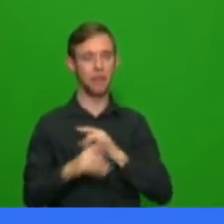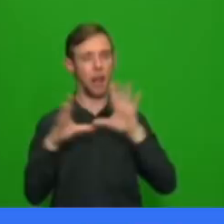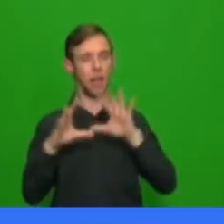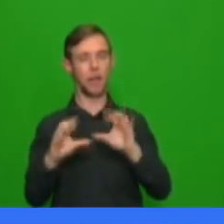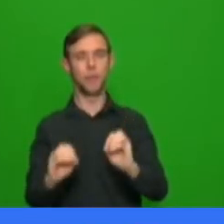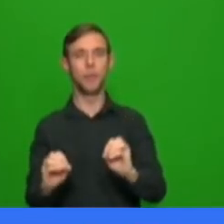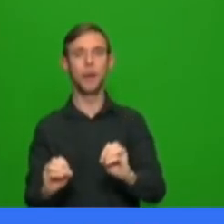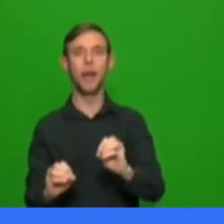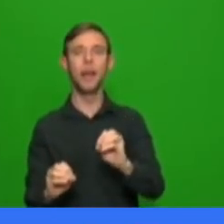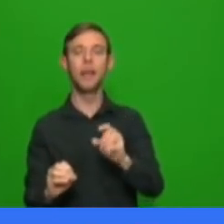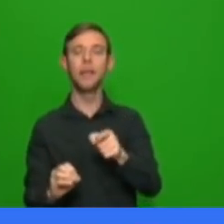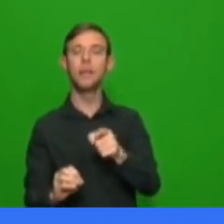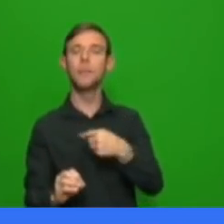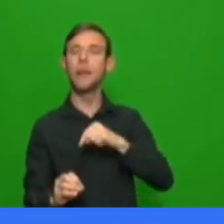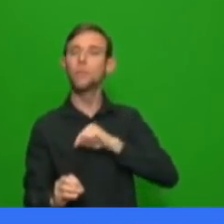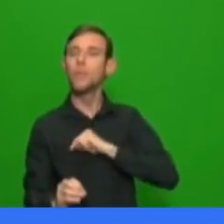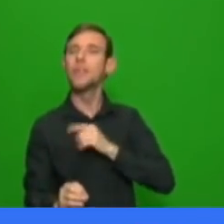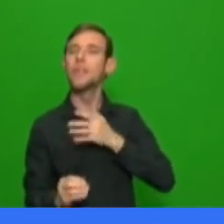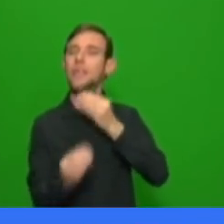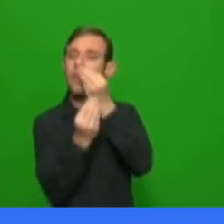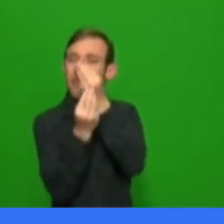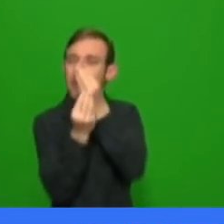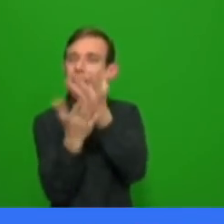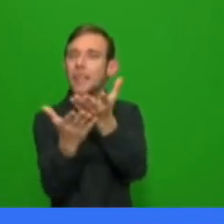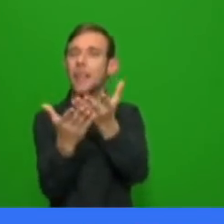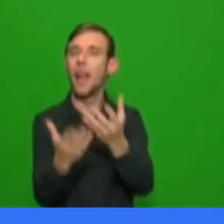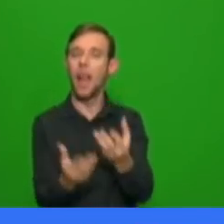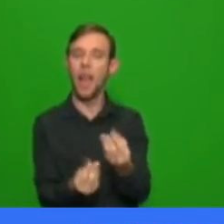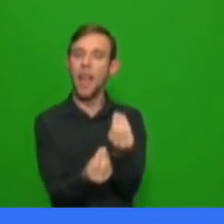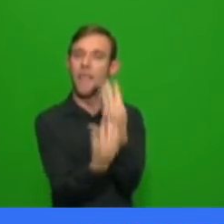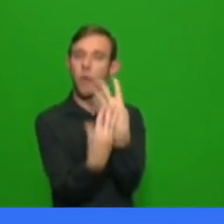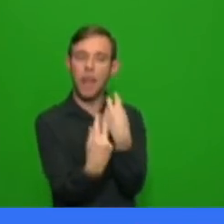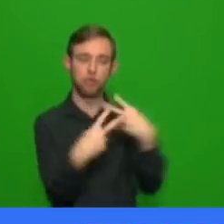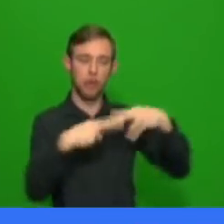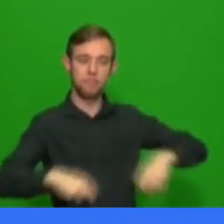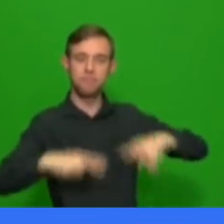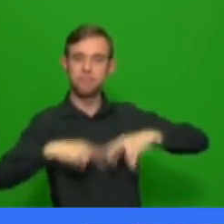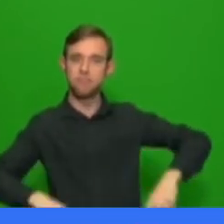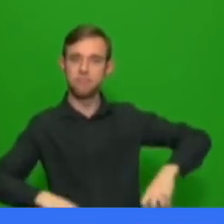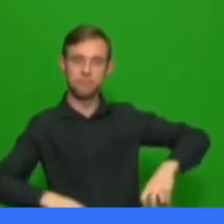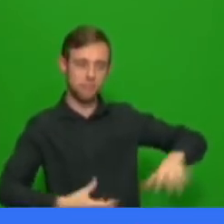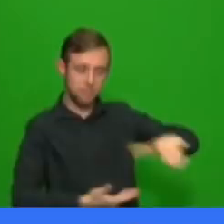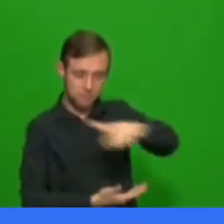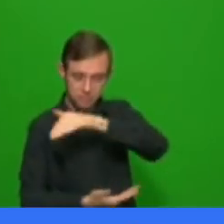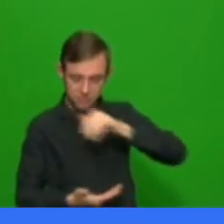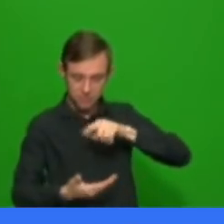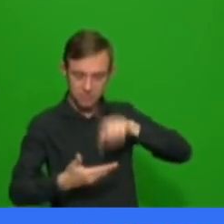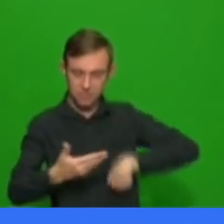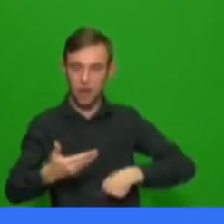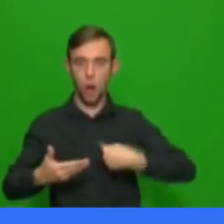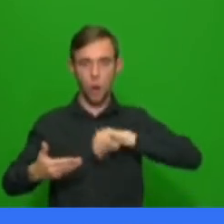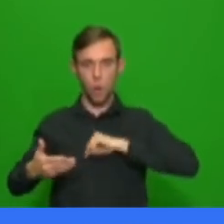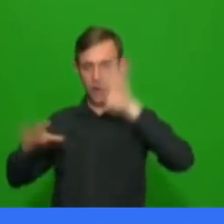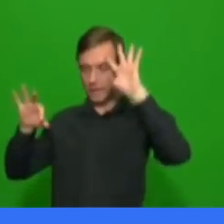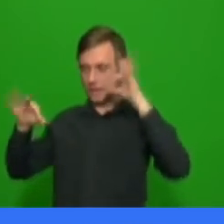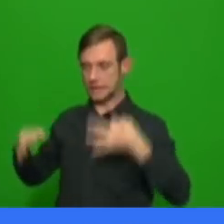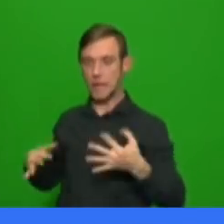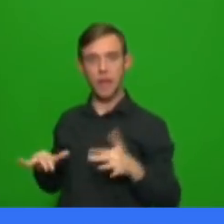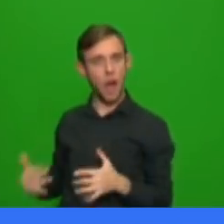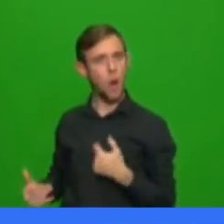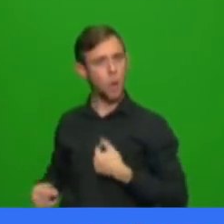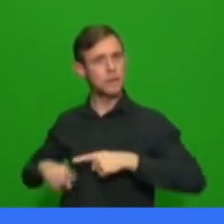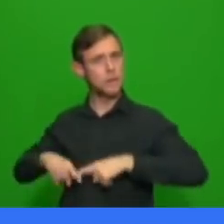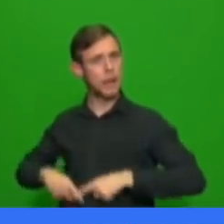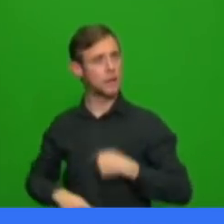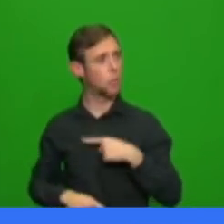data that tells us which way we should actually be adjusting policy, we continue to be data dependent, and